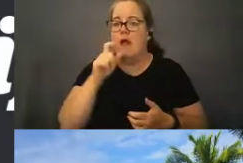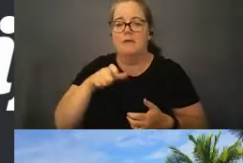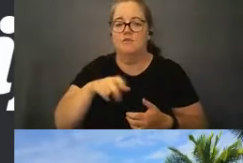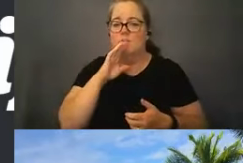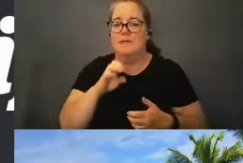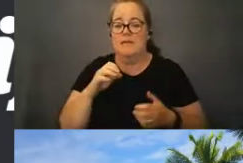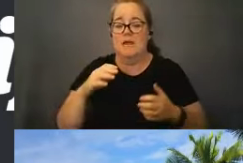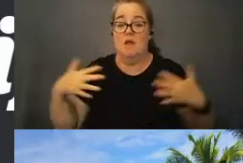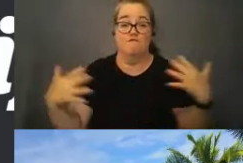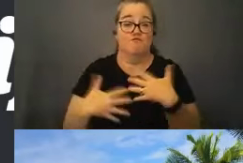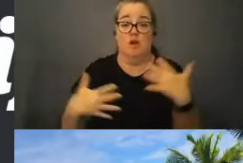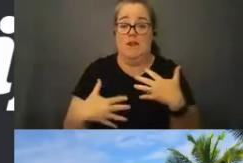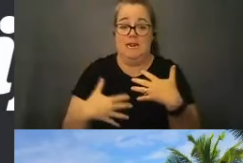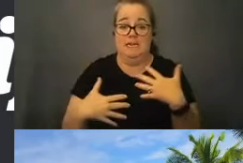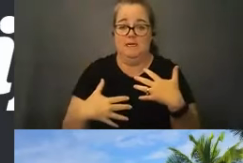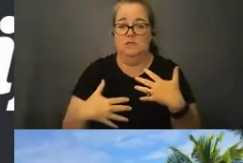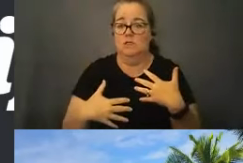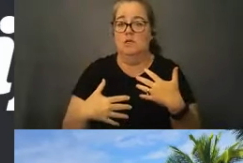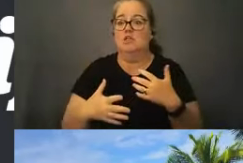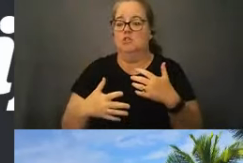someone if they collapse.